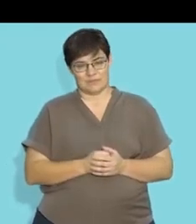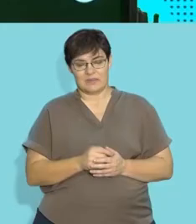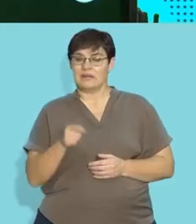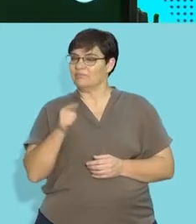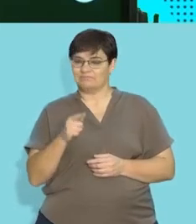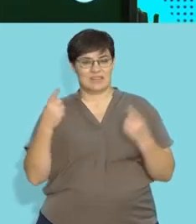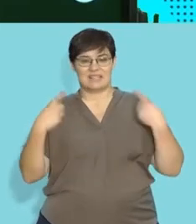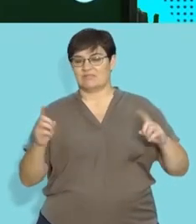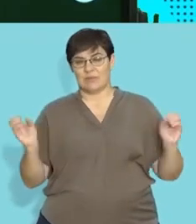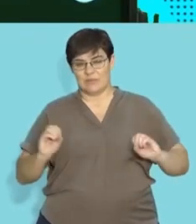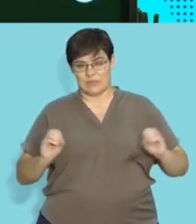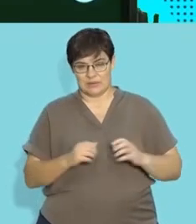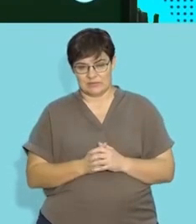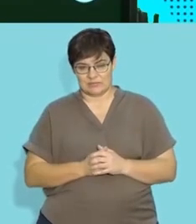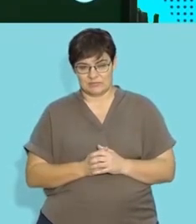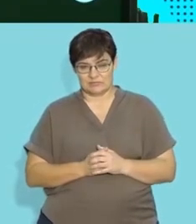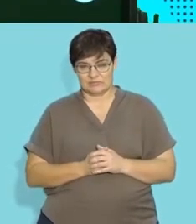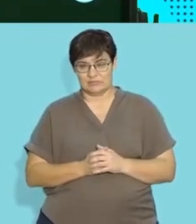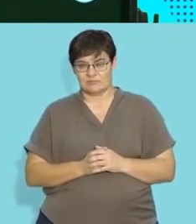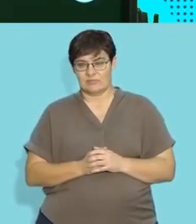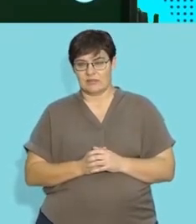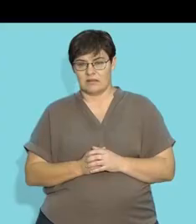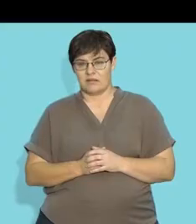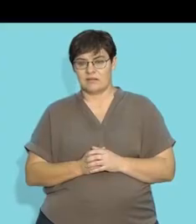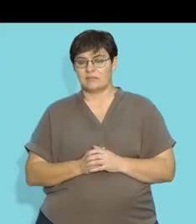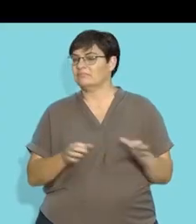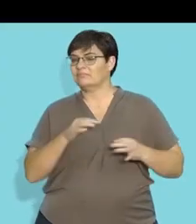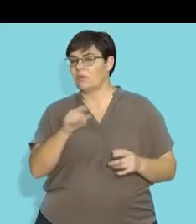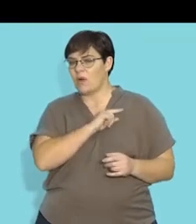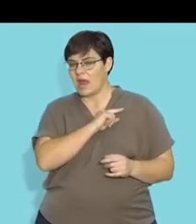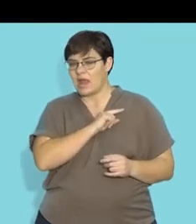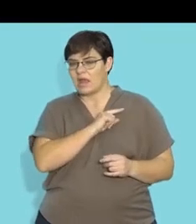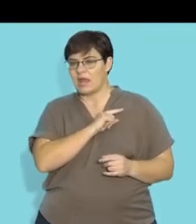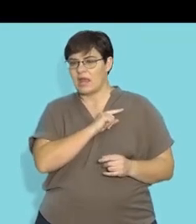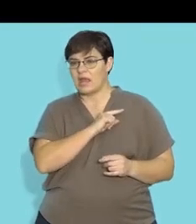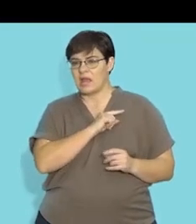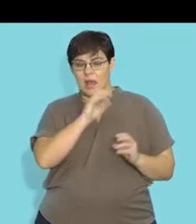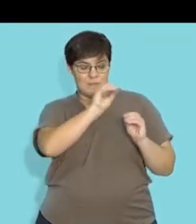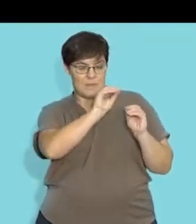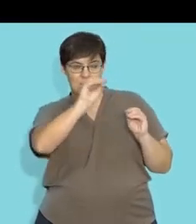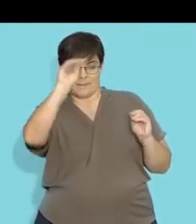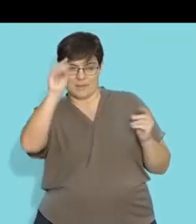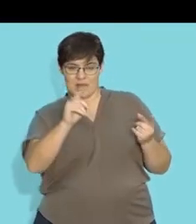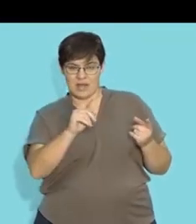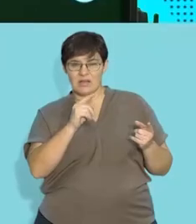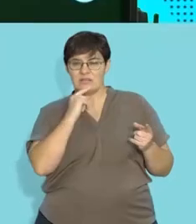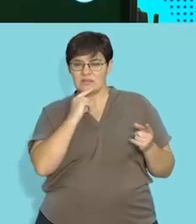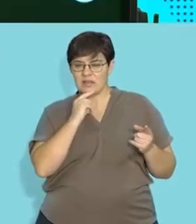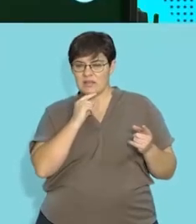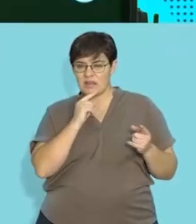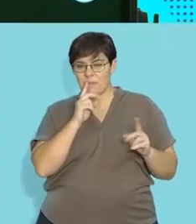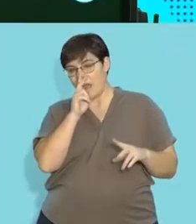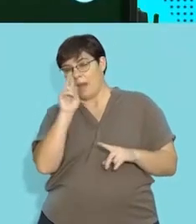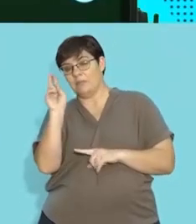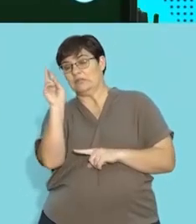No, this was not a successful day. And especially because we are interpolating. Remember we spoke about